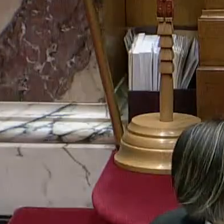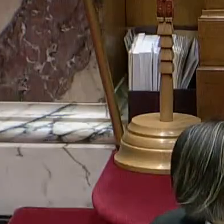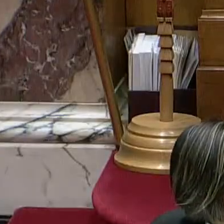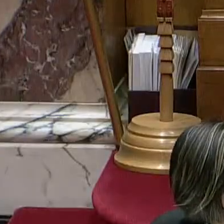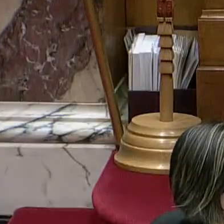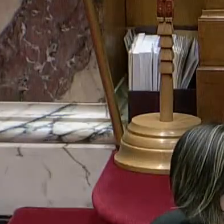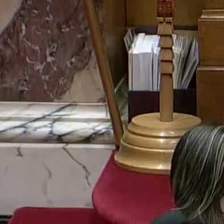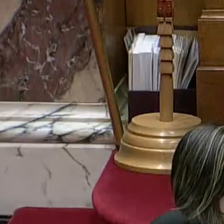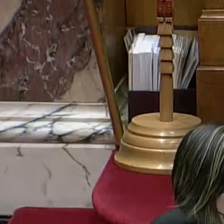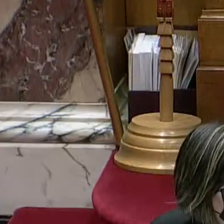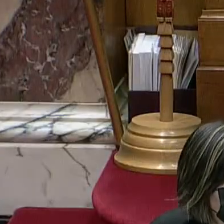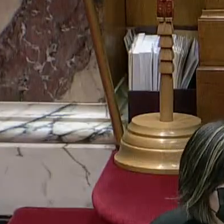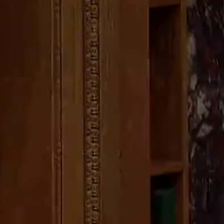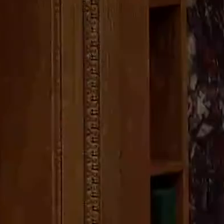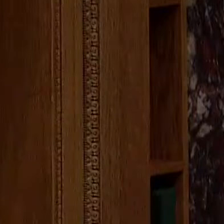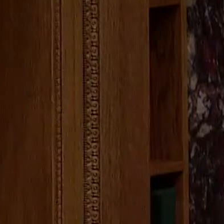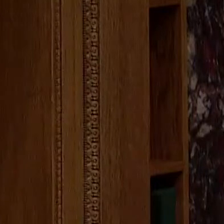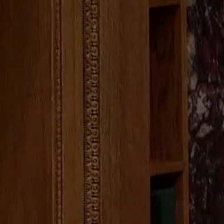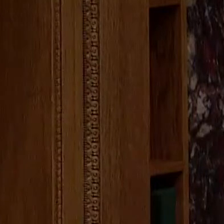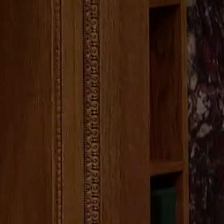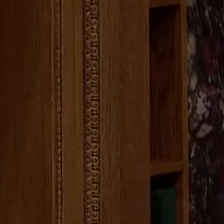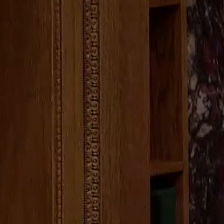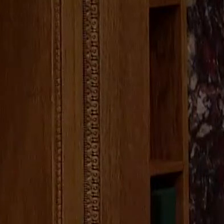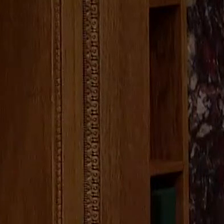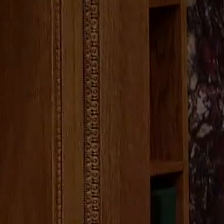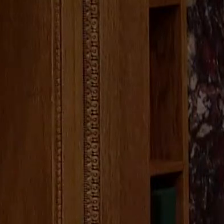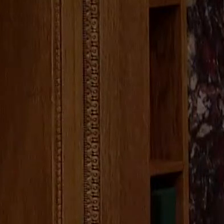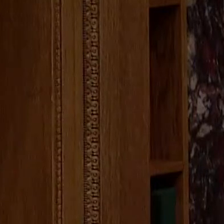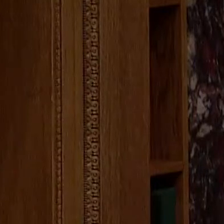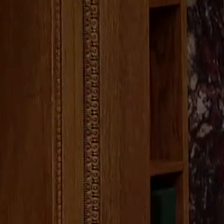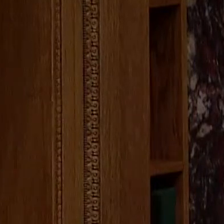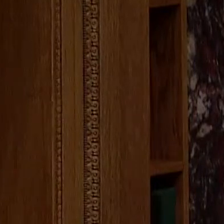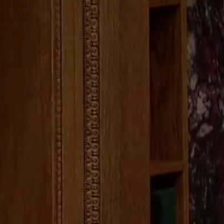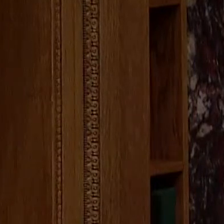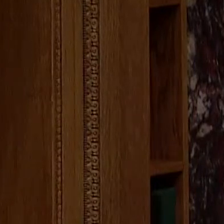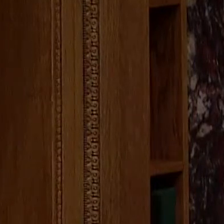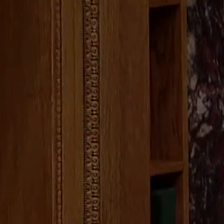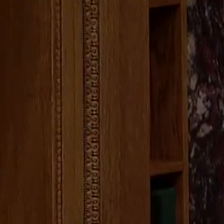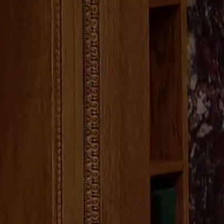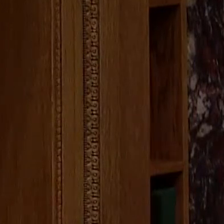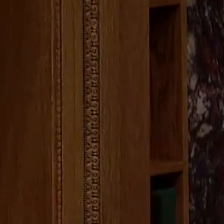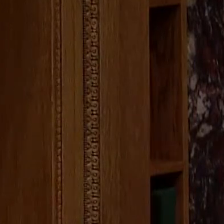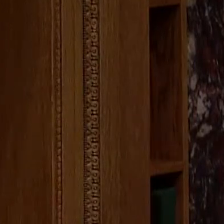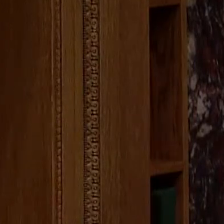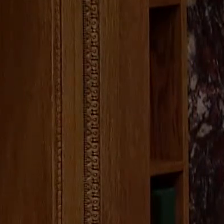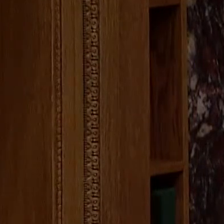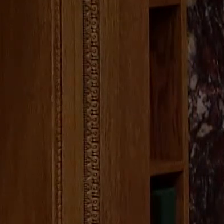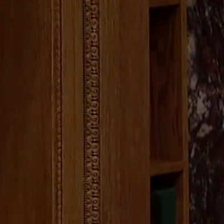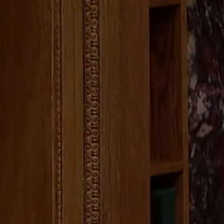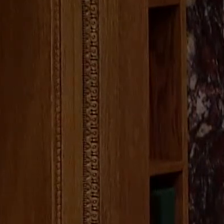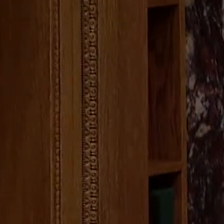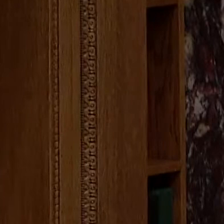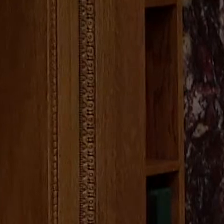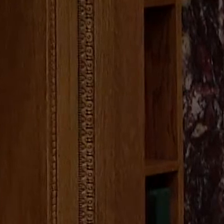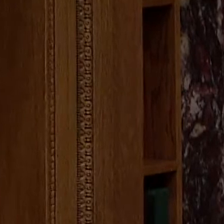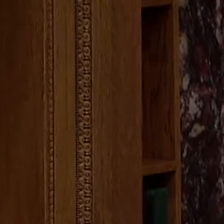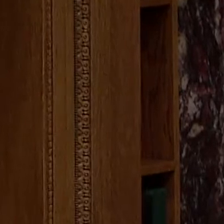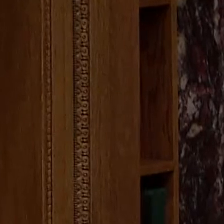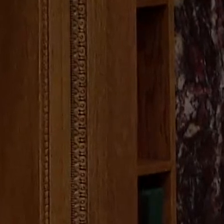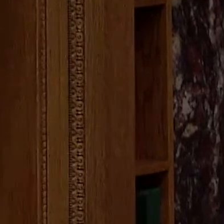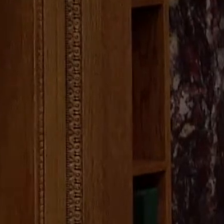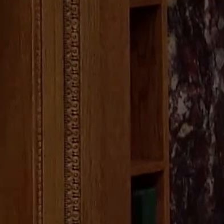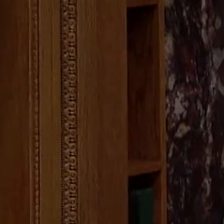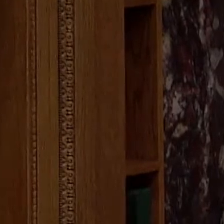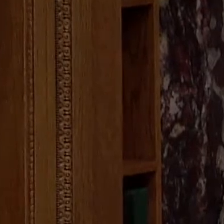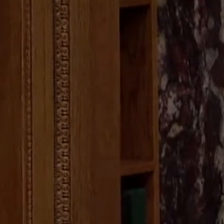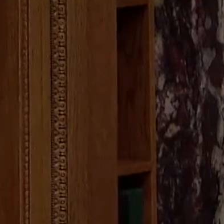Member. Thanks, Honourable Chair. All, again, helpful. I will take